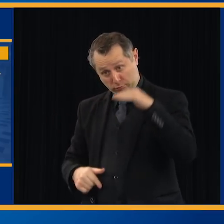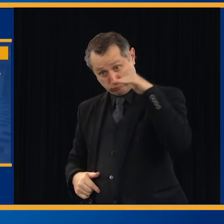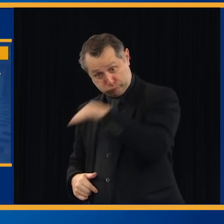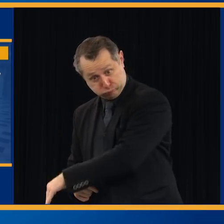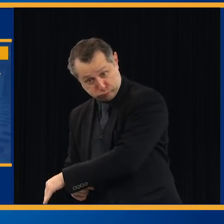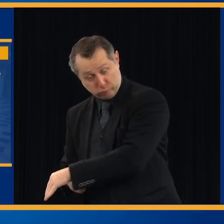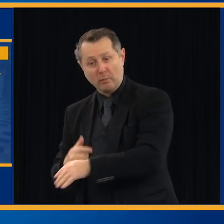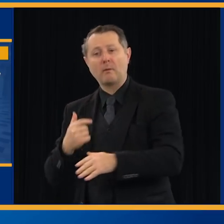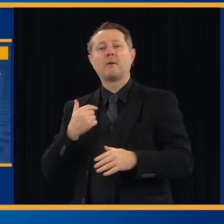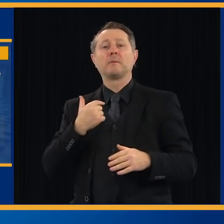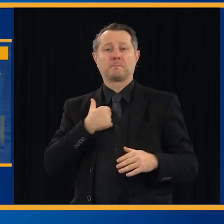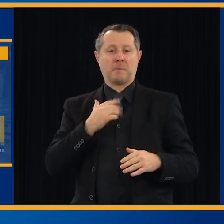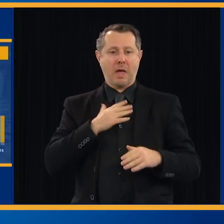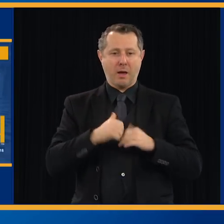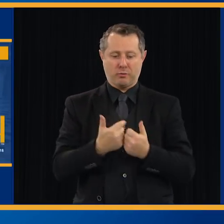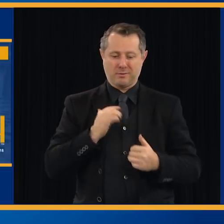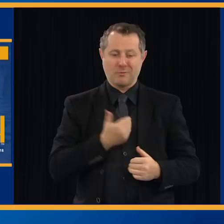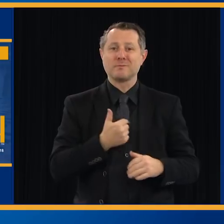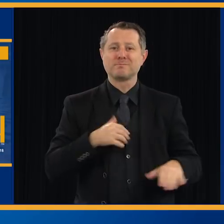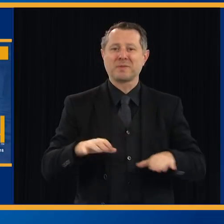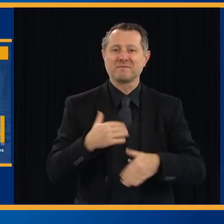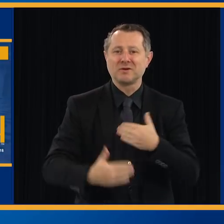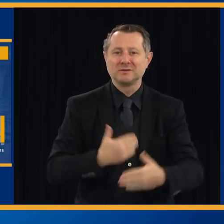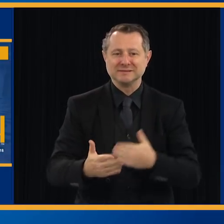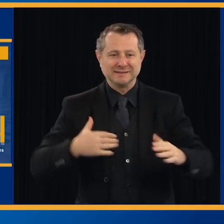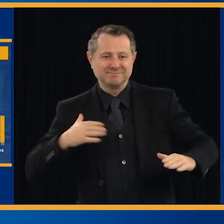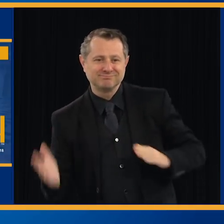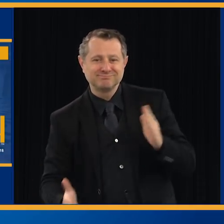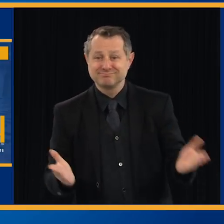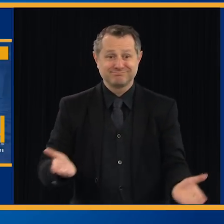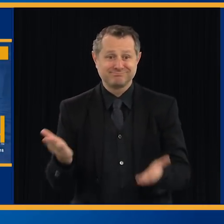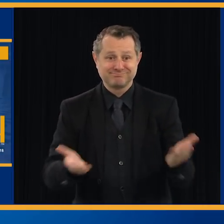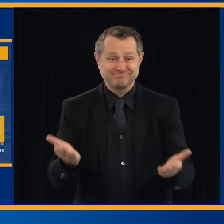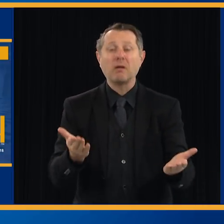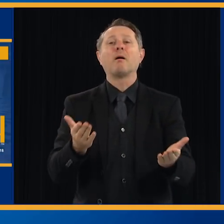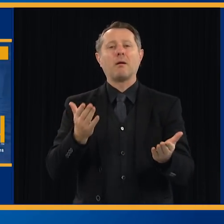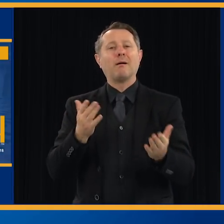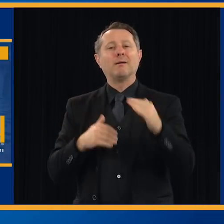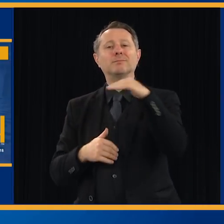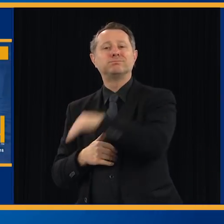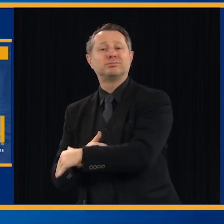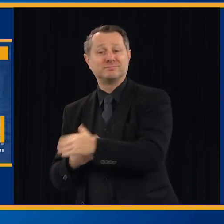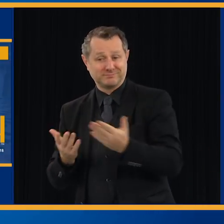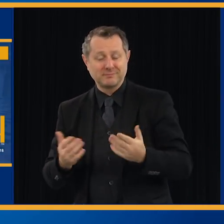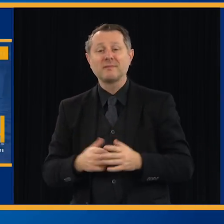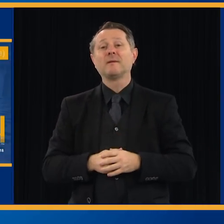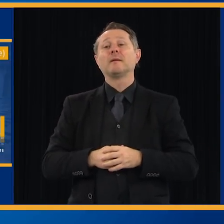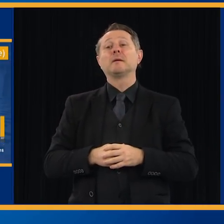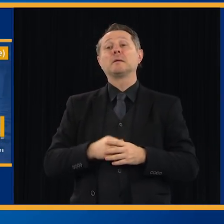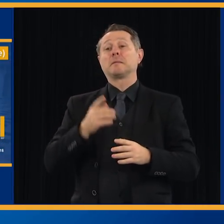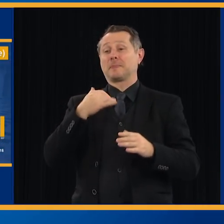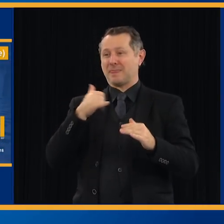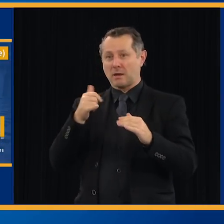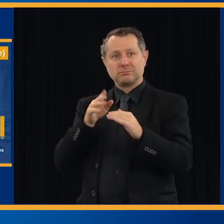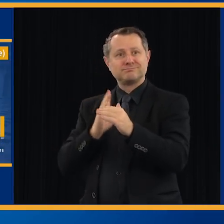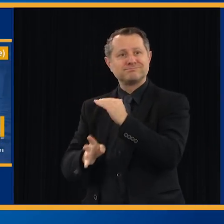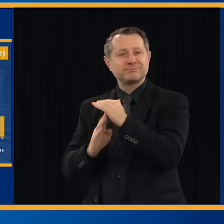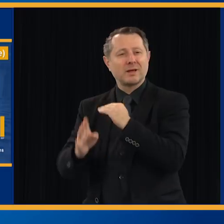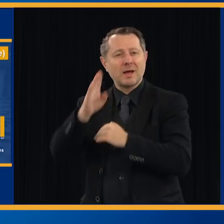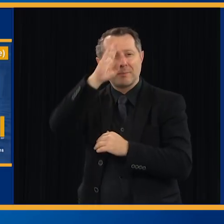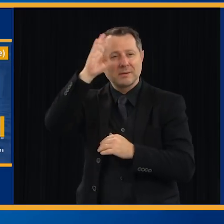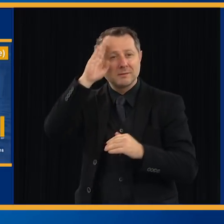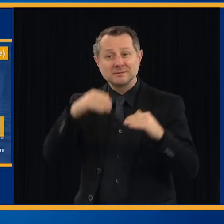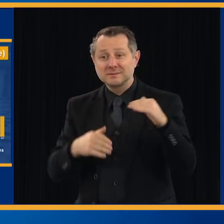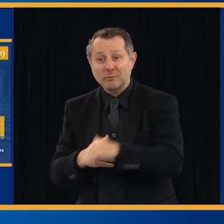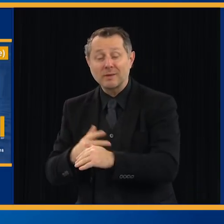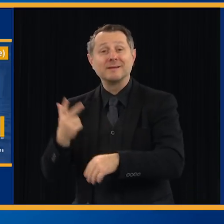we are on a descent. And that's in all the numbers. The hospitalization numbers are down. The